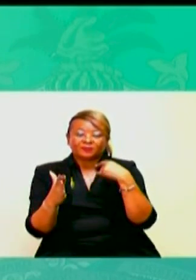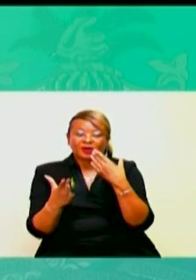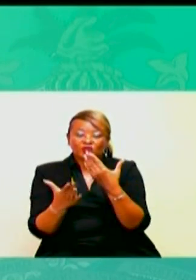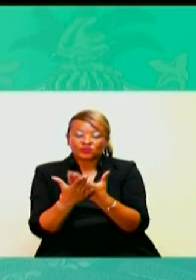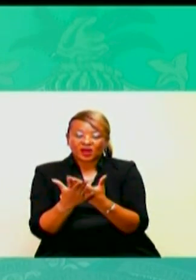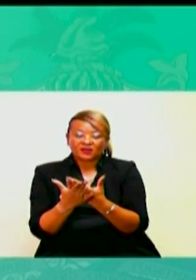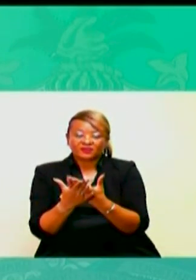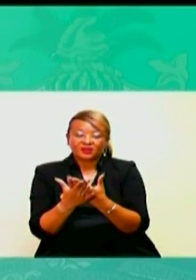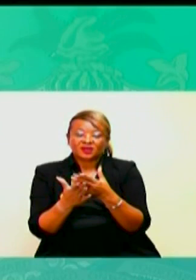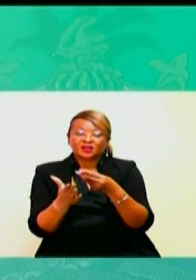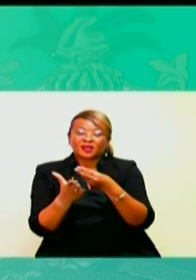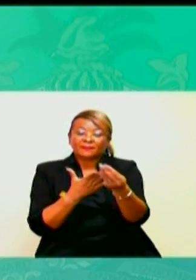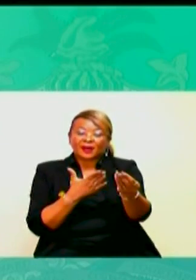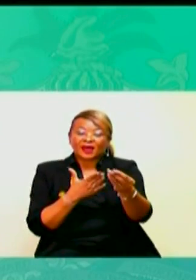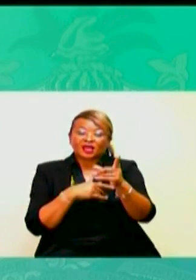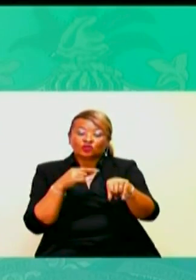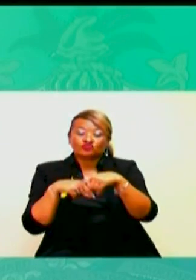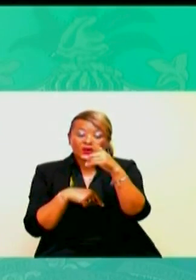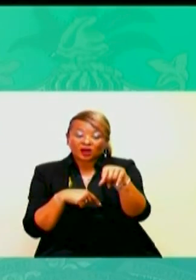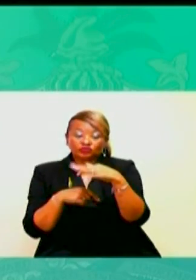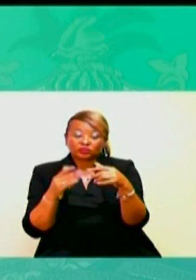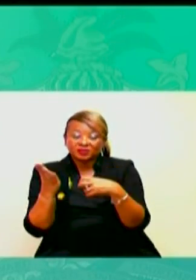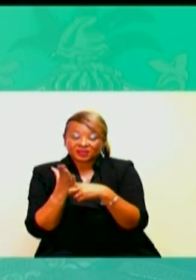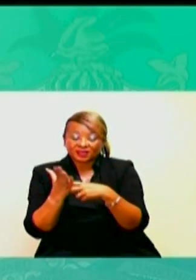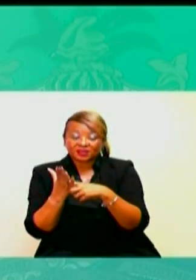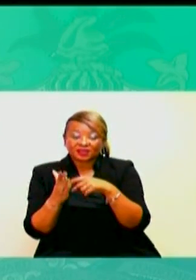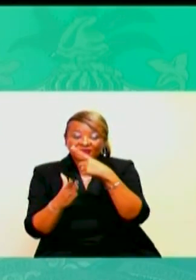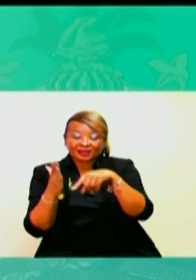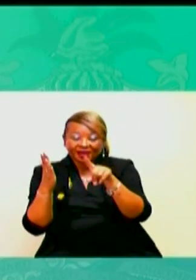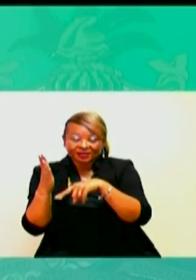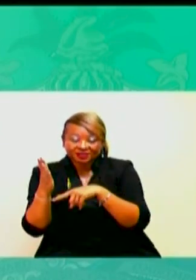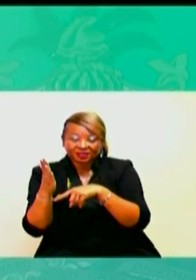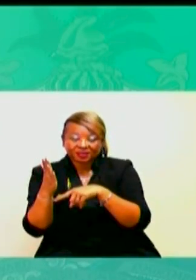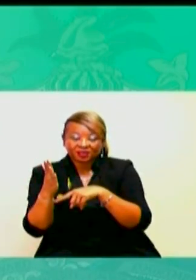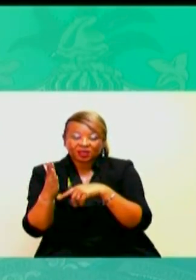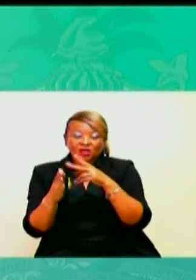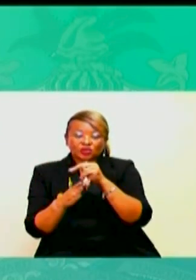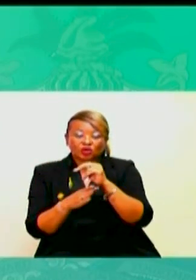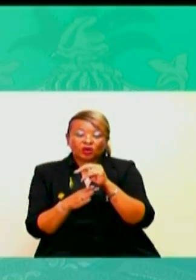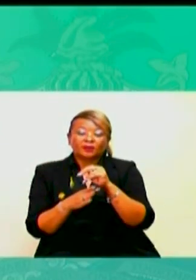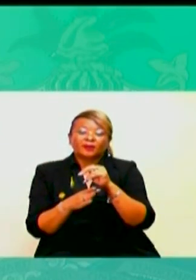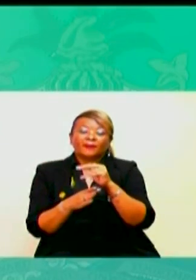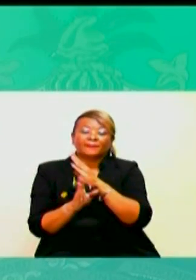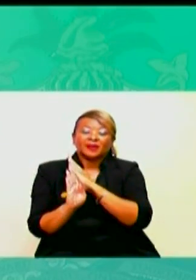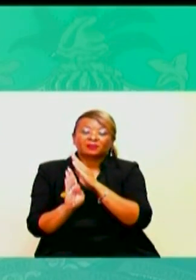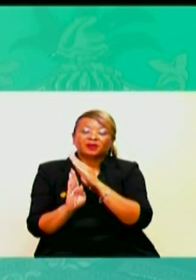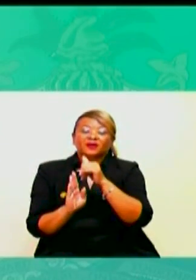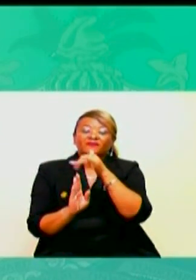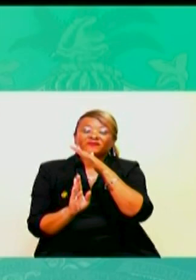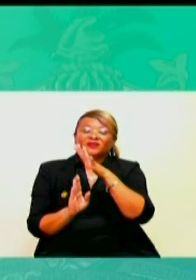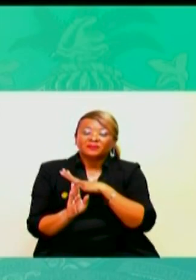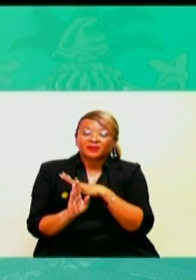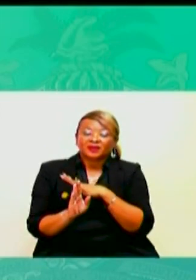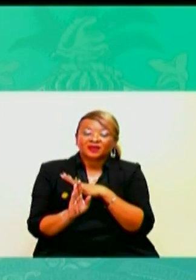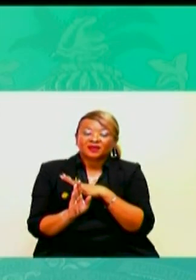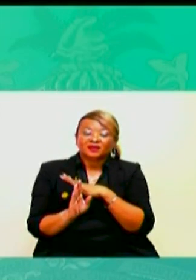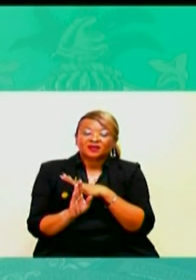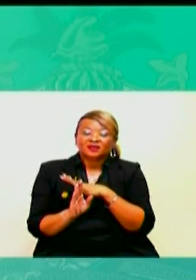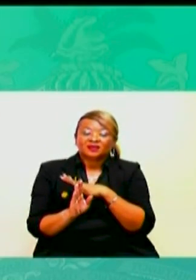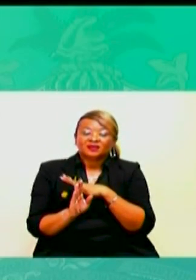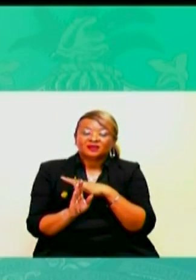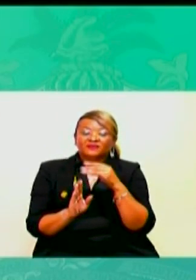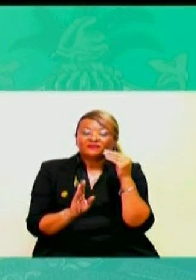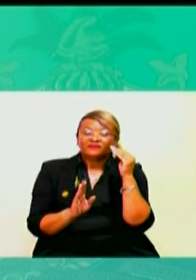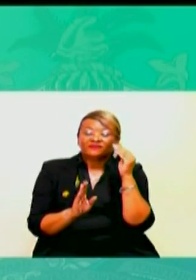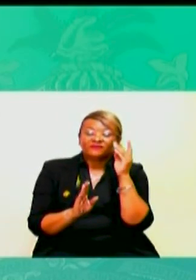Bahamas in hopes of being smuggled into the United States. Mm. Non-Bahamian females disguising their pregnancies